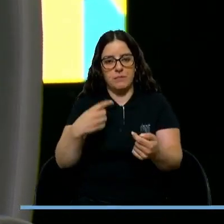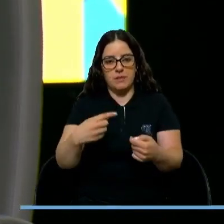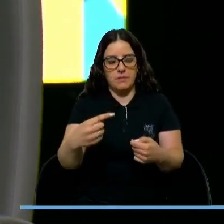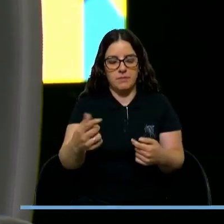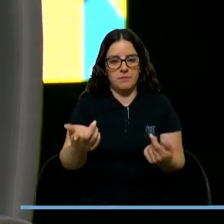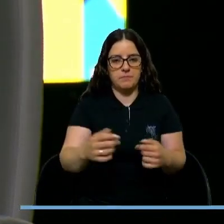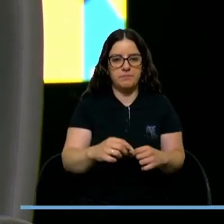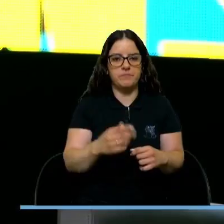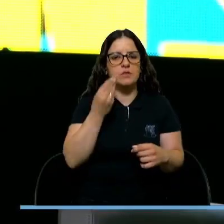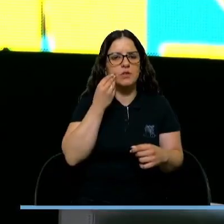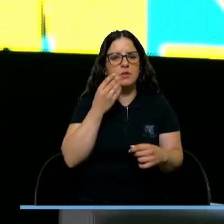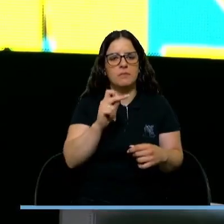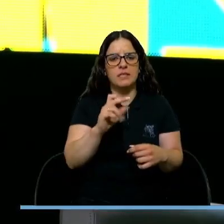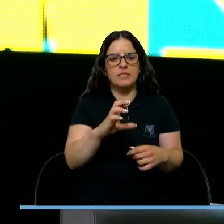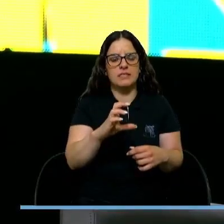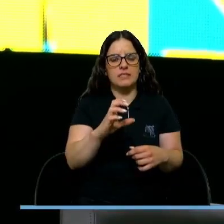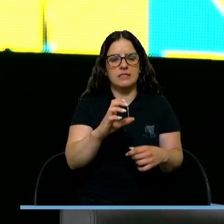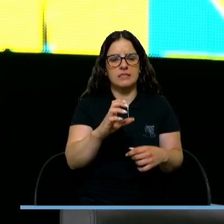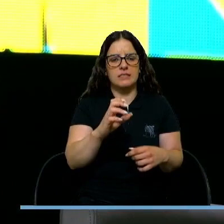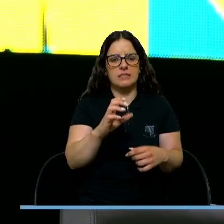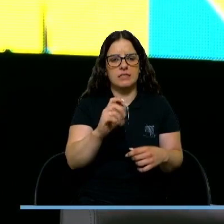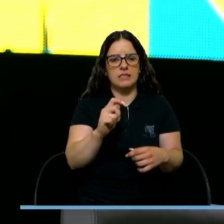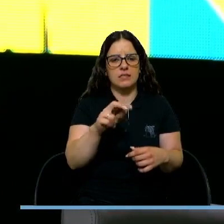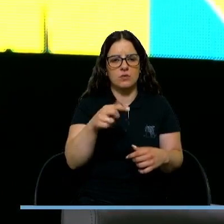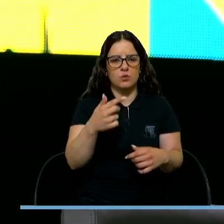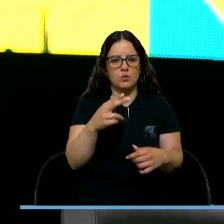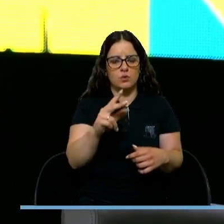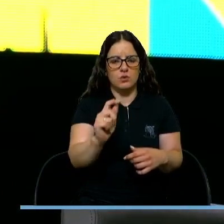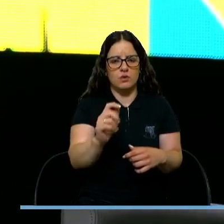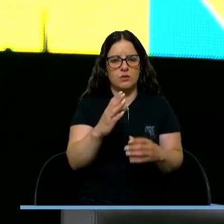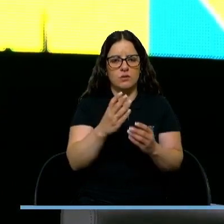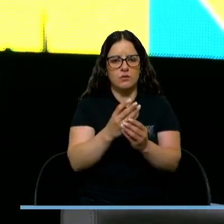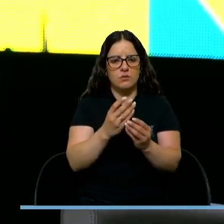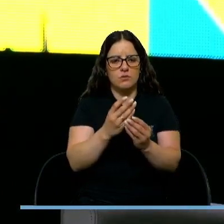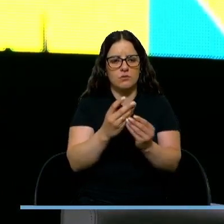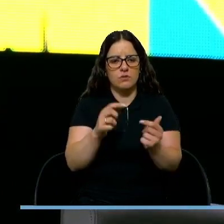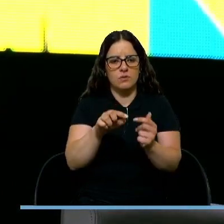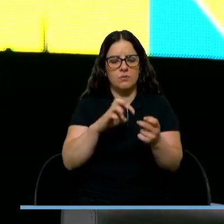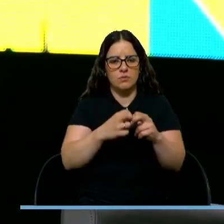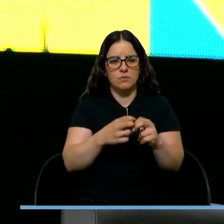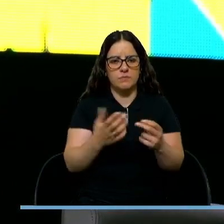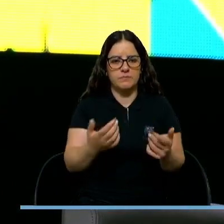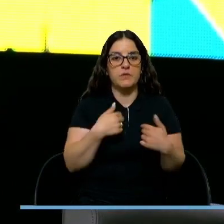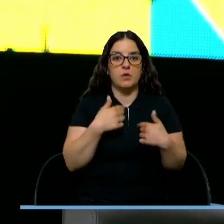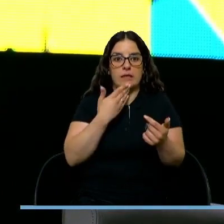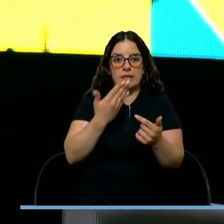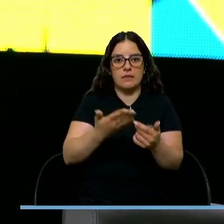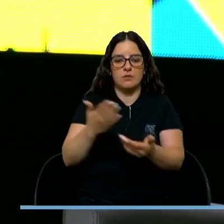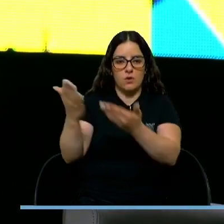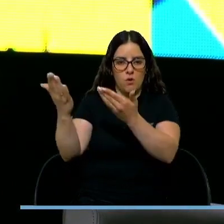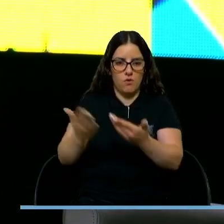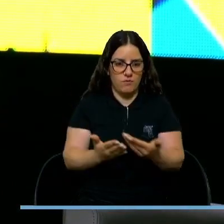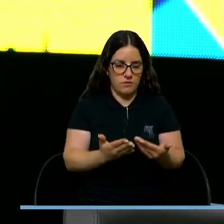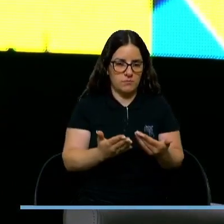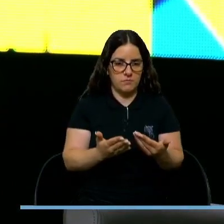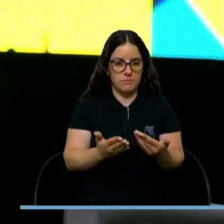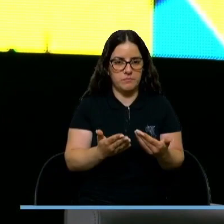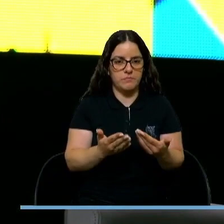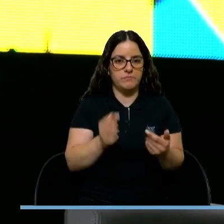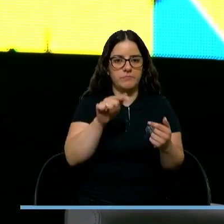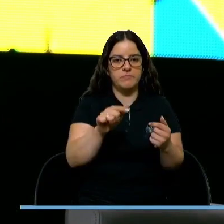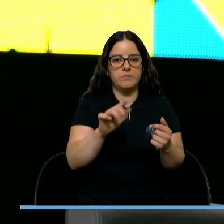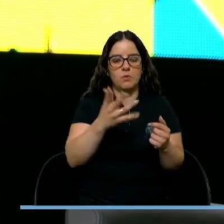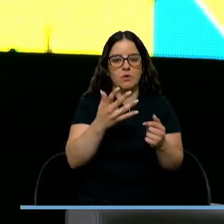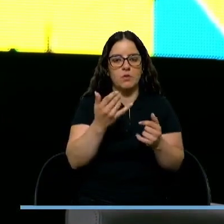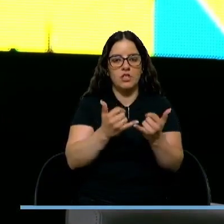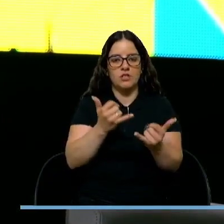has Accenture dealt with this topic? Good morning, everyone, and on behalf of Accenture, to thank this invitation.